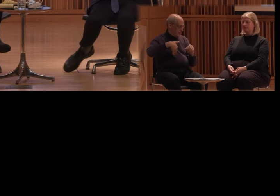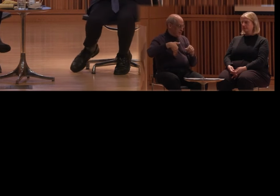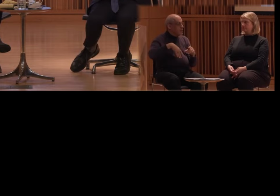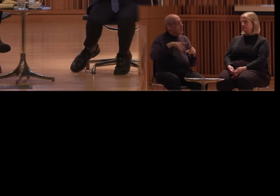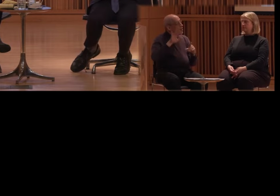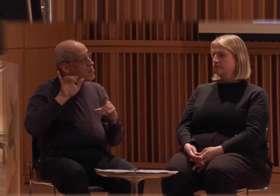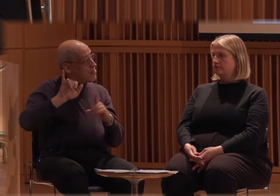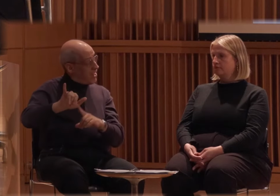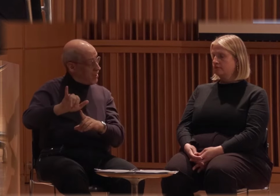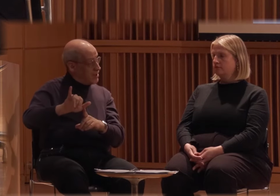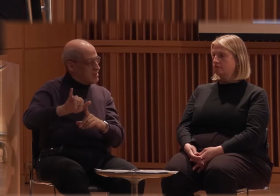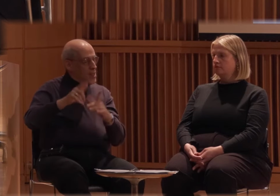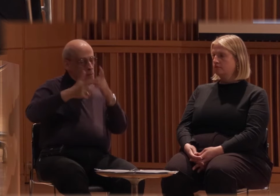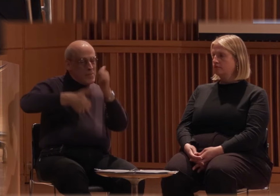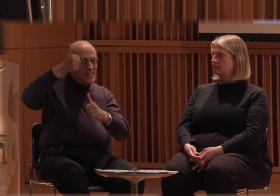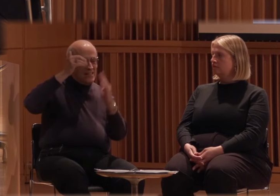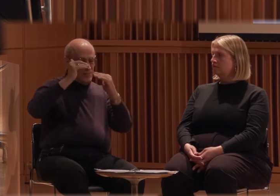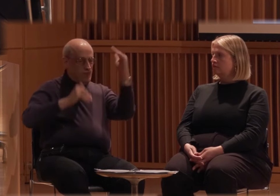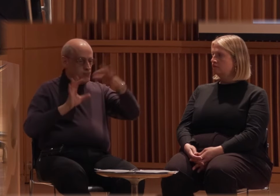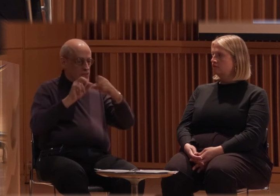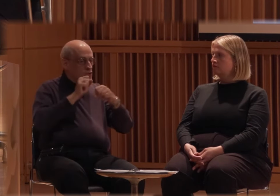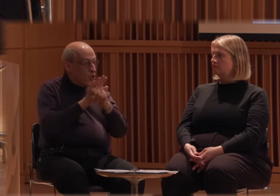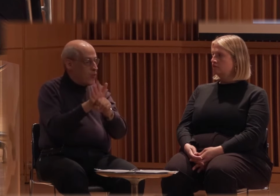the largest COVID disparity.